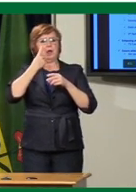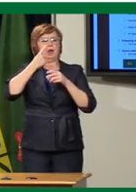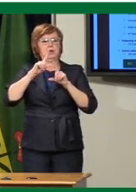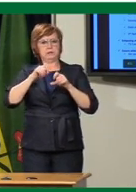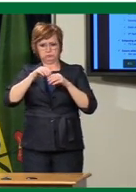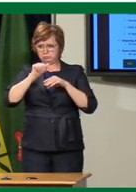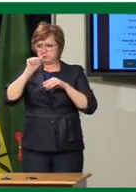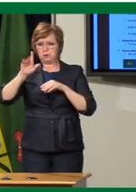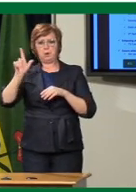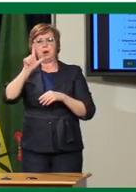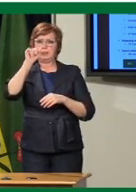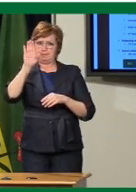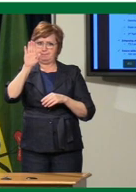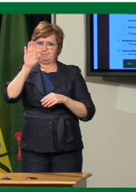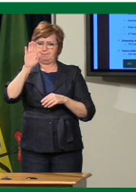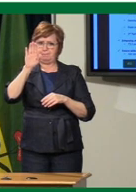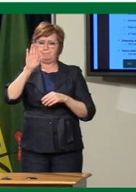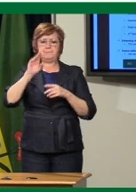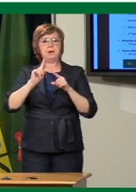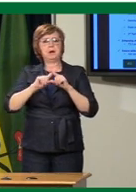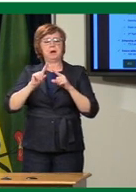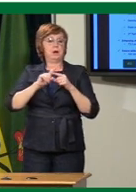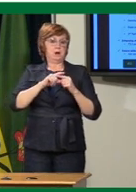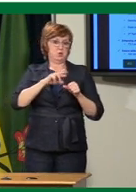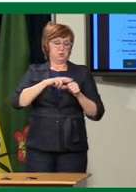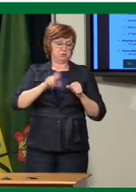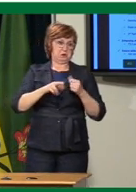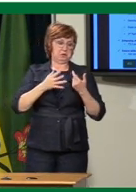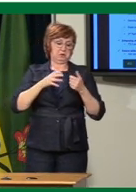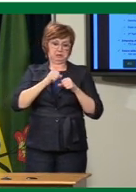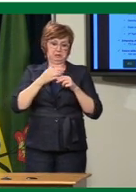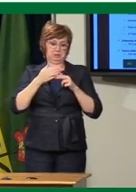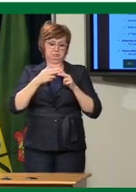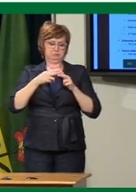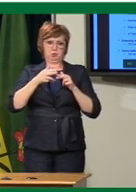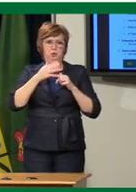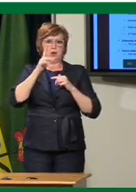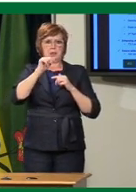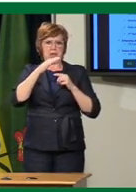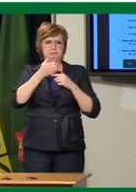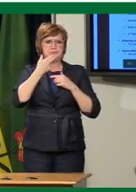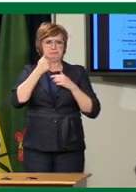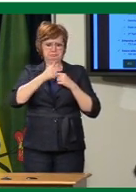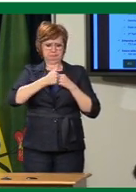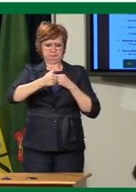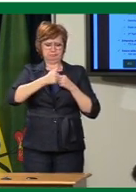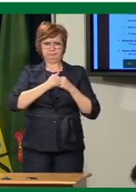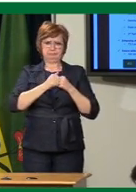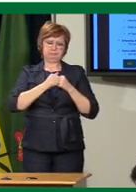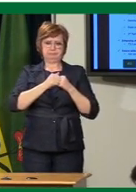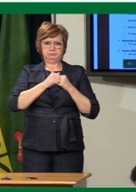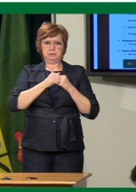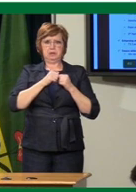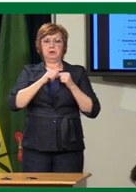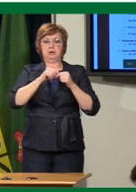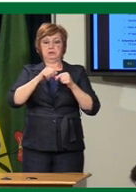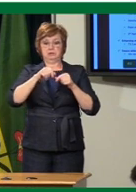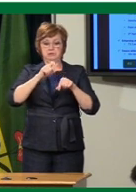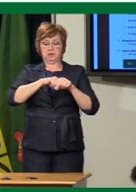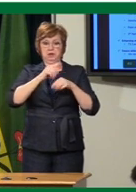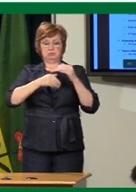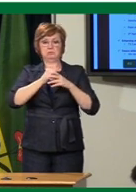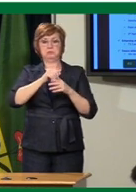as short as 5 hours in Regina to over 24 hours for some of our northern and remote locations. We do